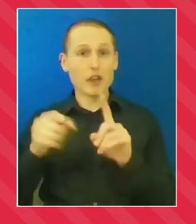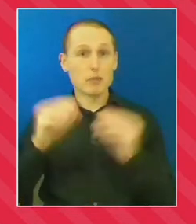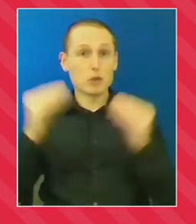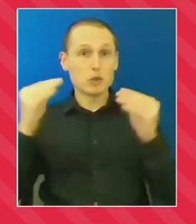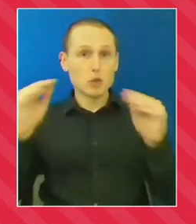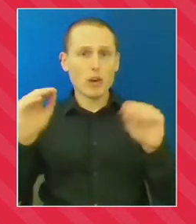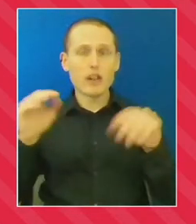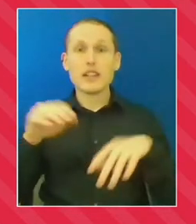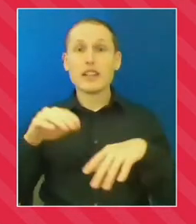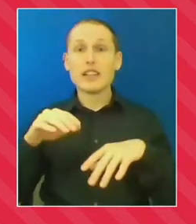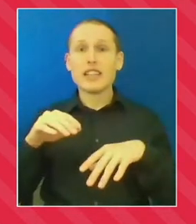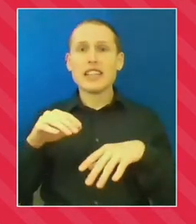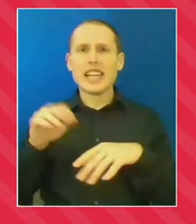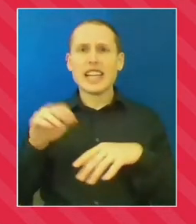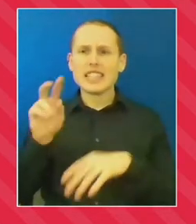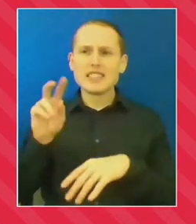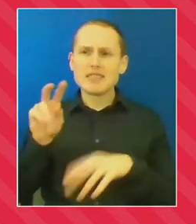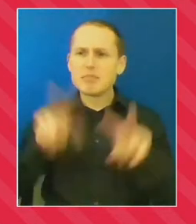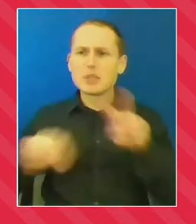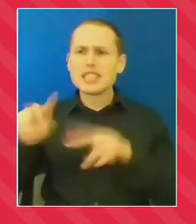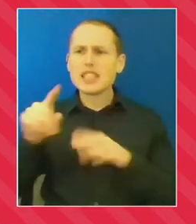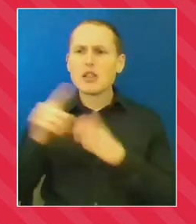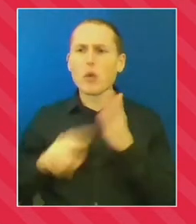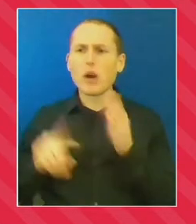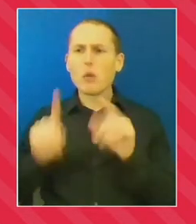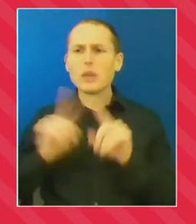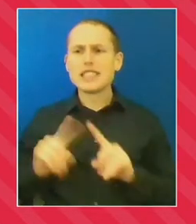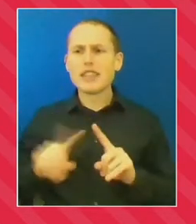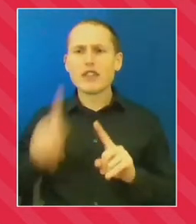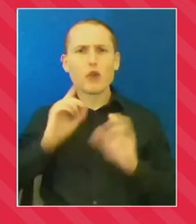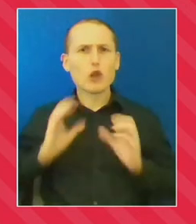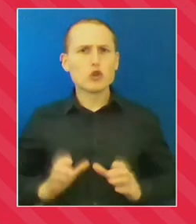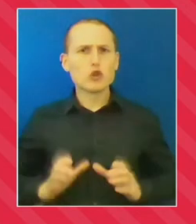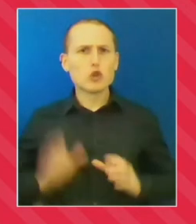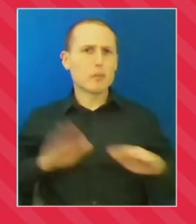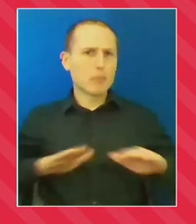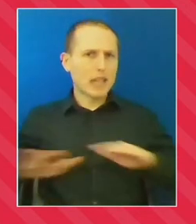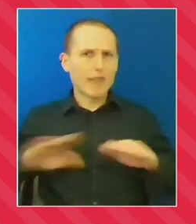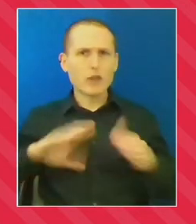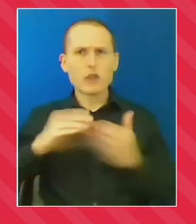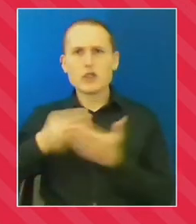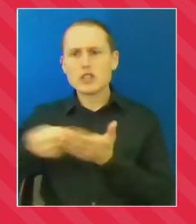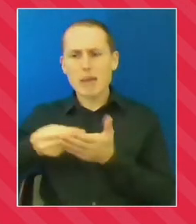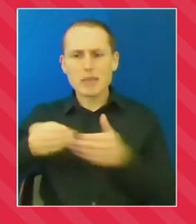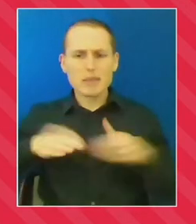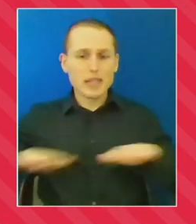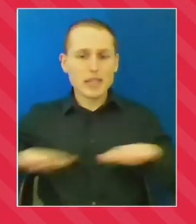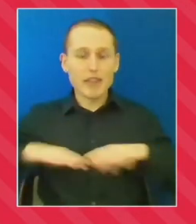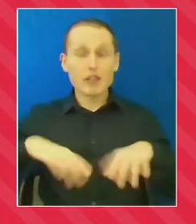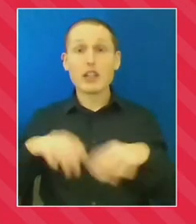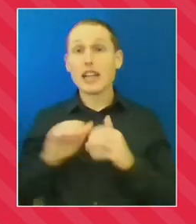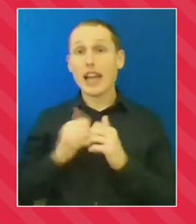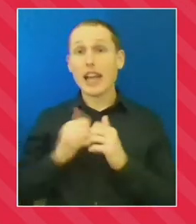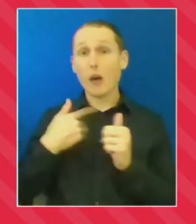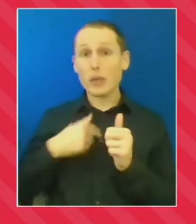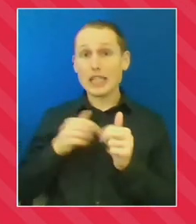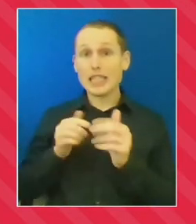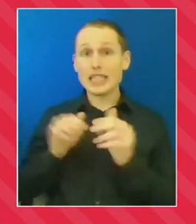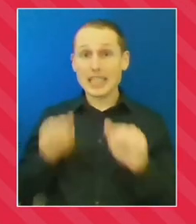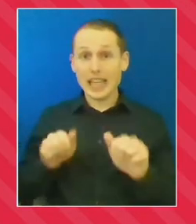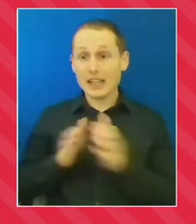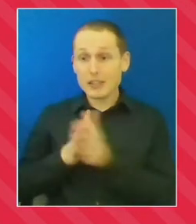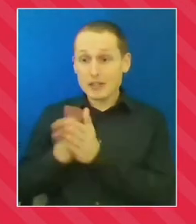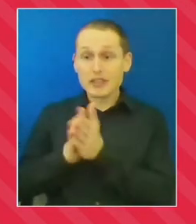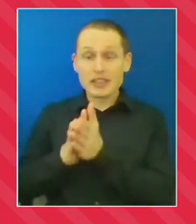different in consumer behavior or shopping behavior? And how did a certain way that we might have merchandised actually change the way a